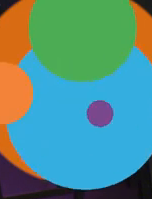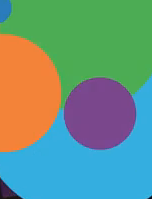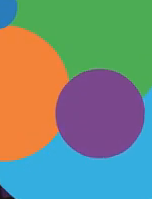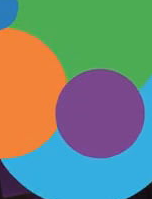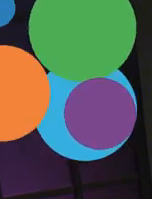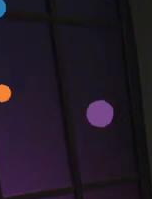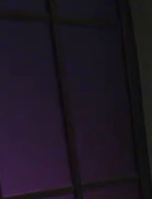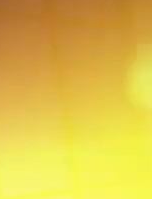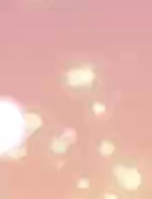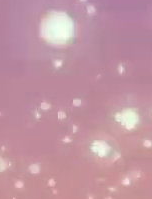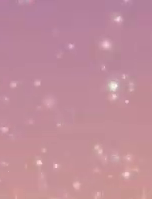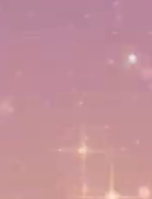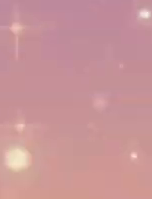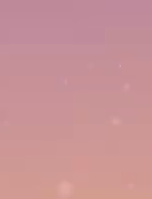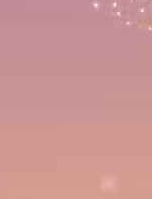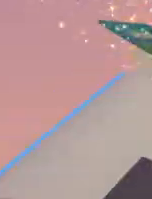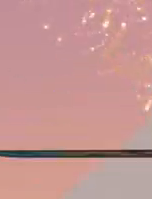soon.